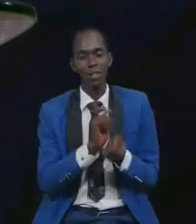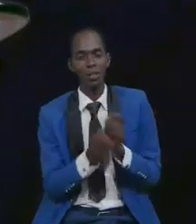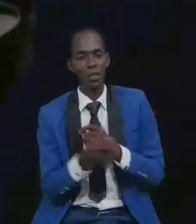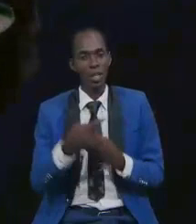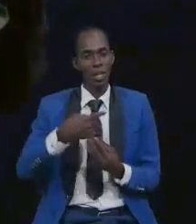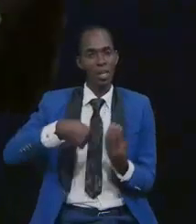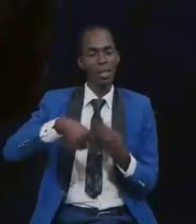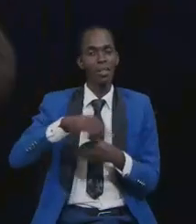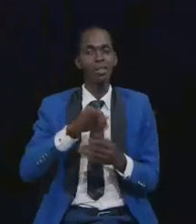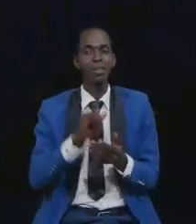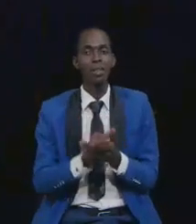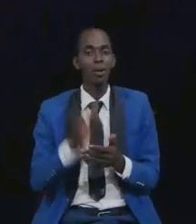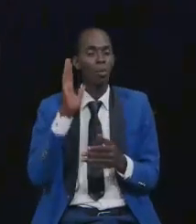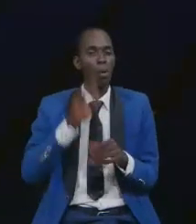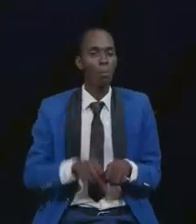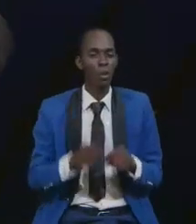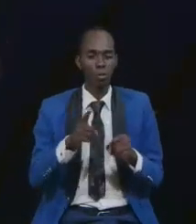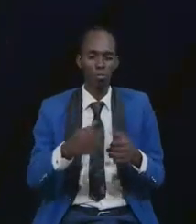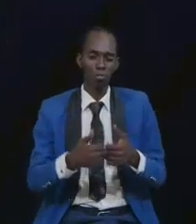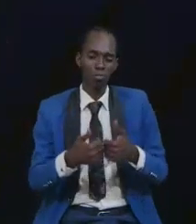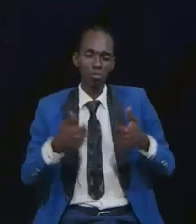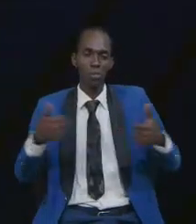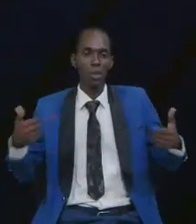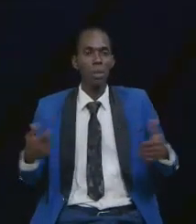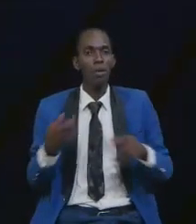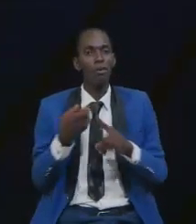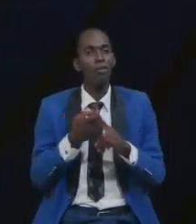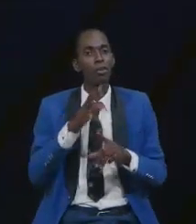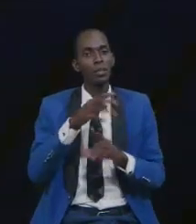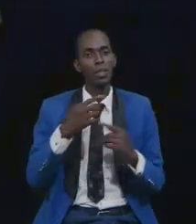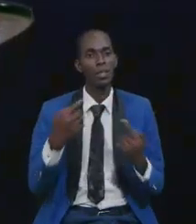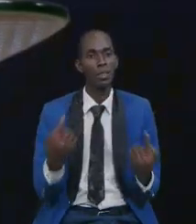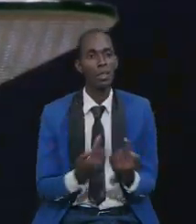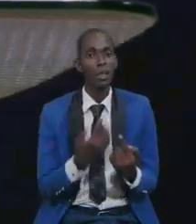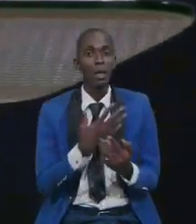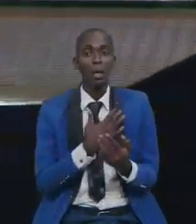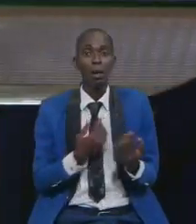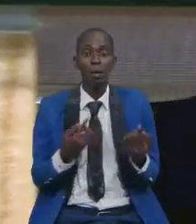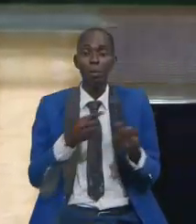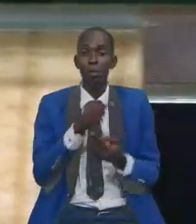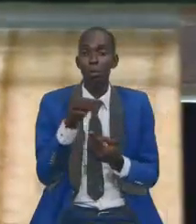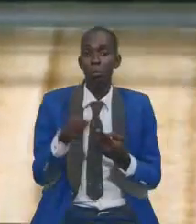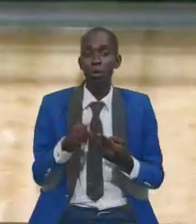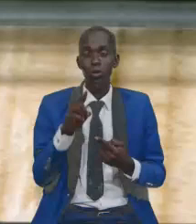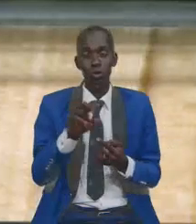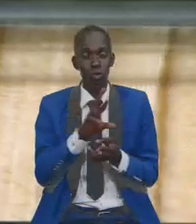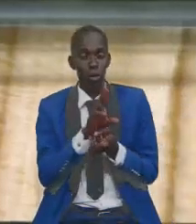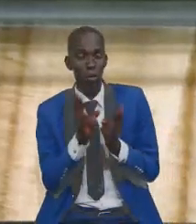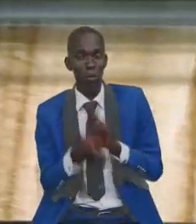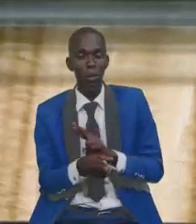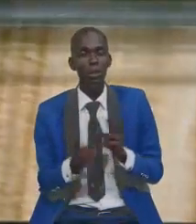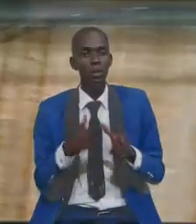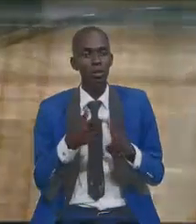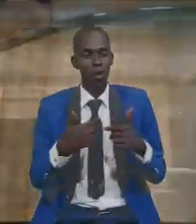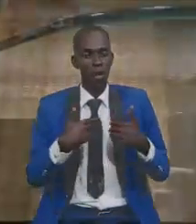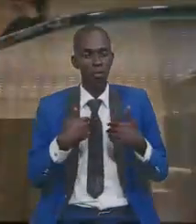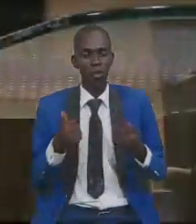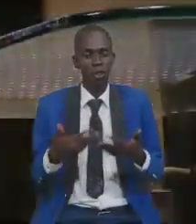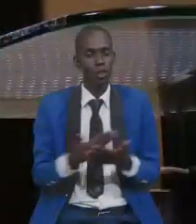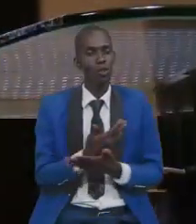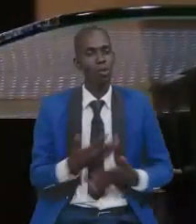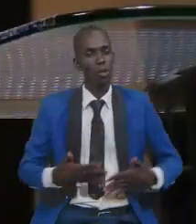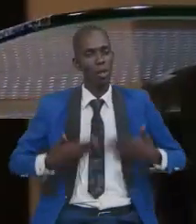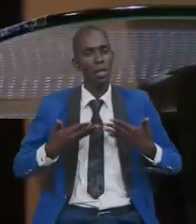will break off, you separate from your sins. And when you repent, then have a new life. Let there